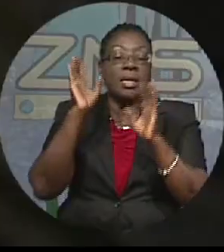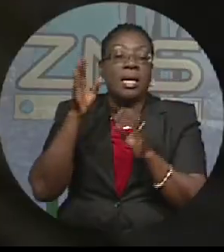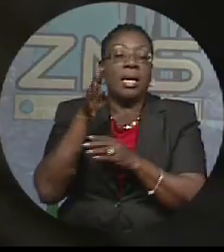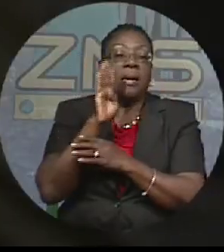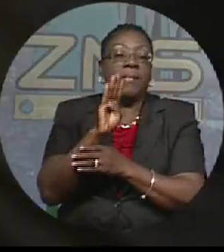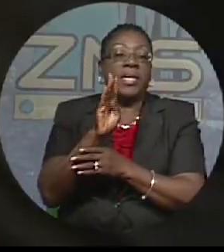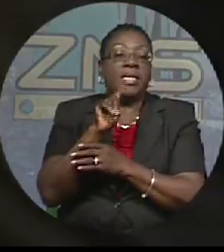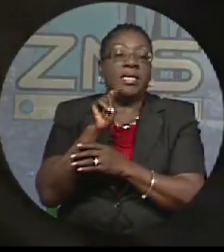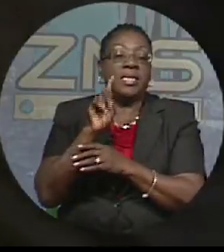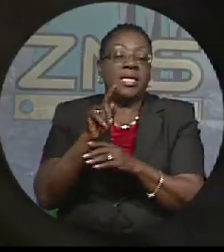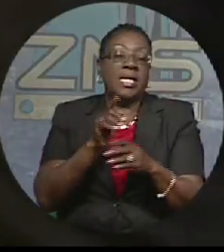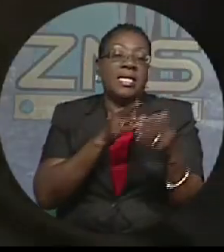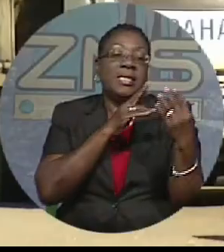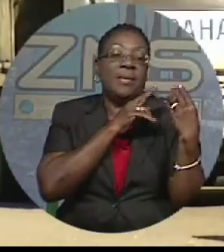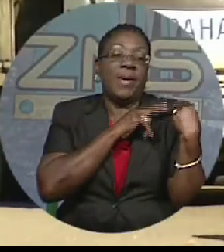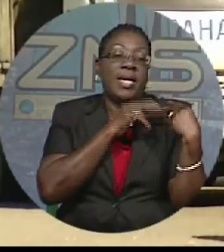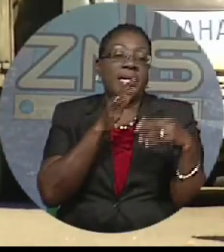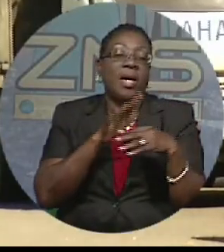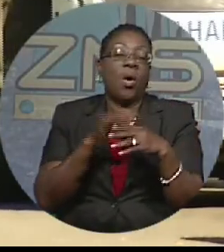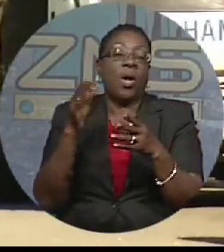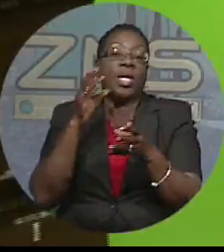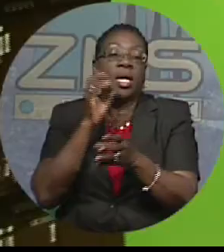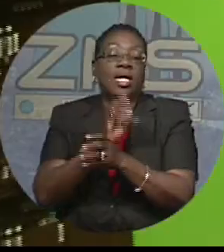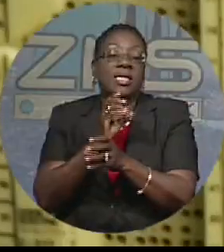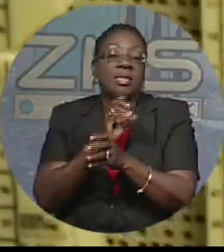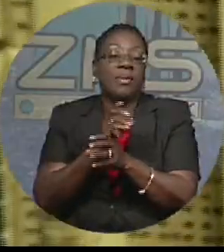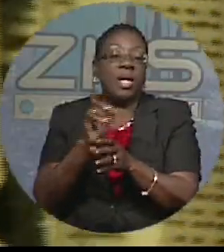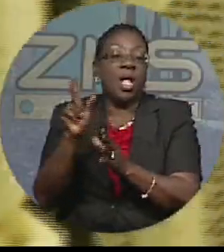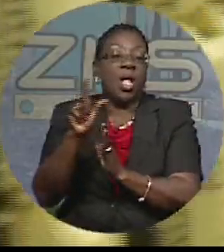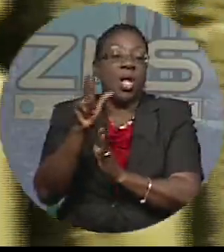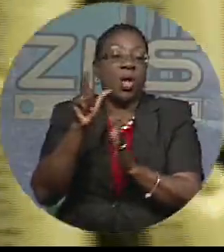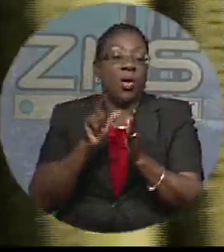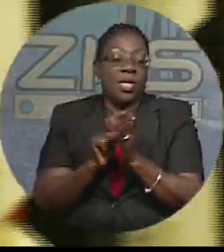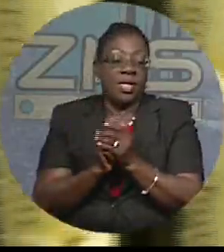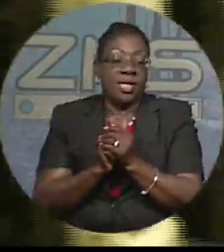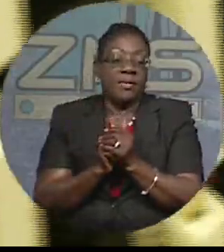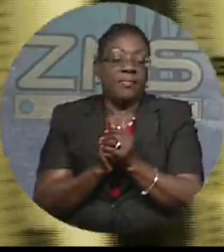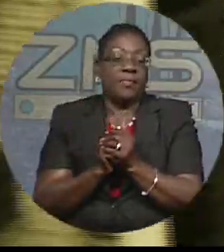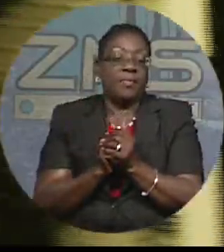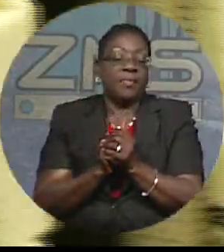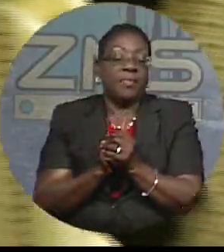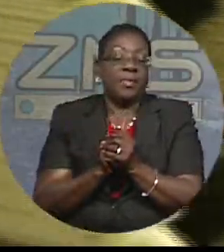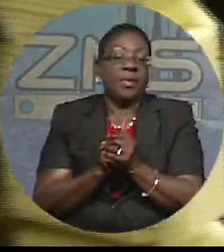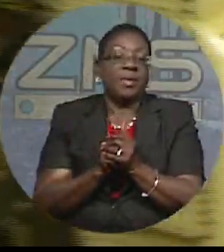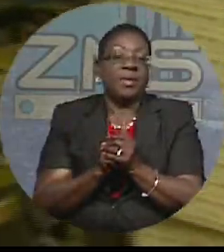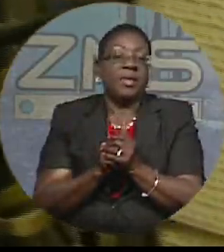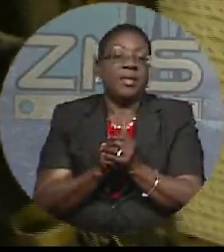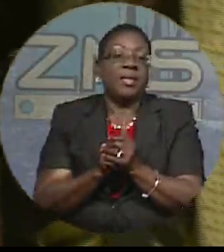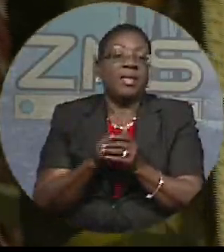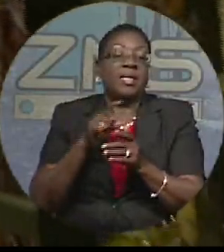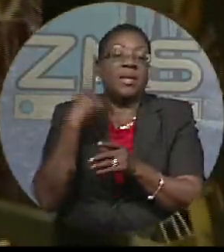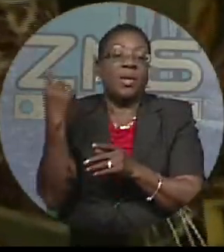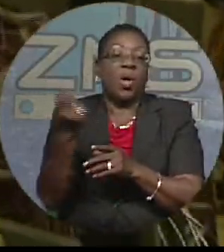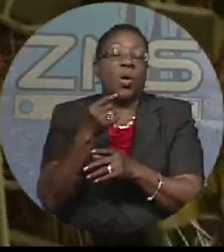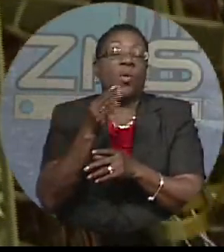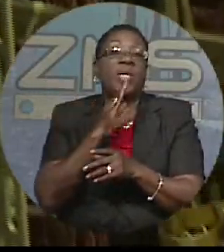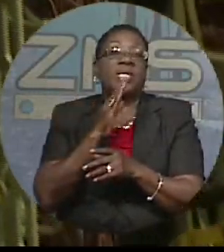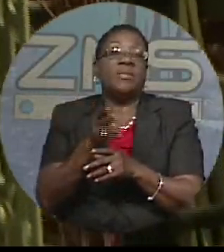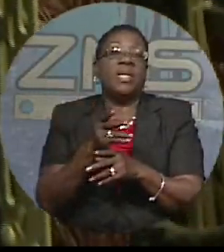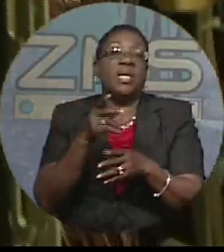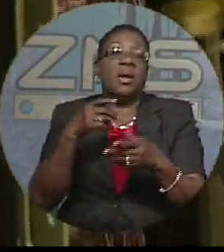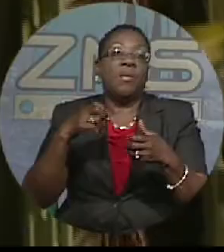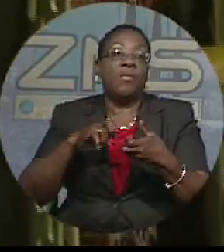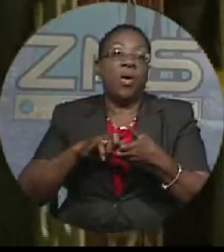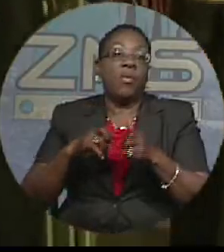depending on customer loyalty. Any new competitor is going to have their own issues themselves. And so there will always be problems